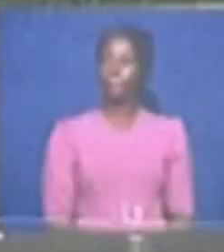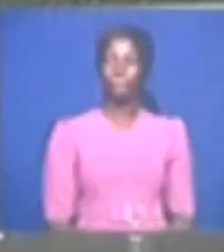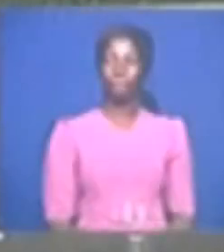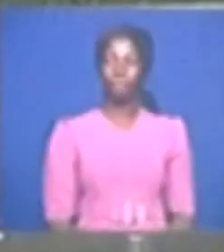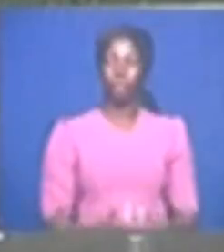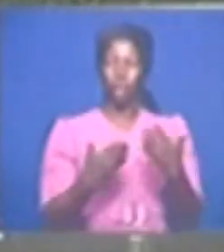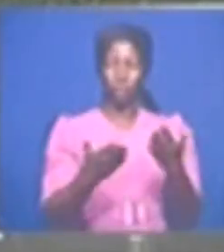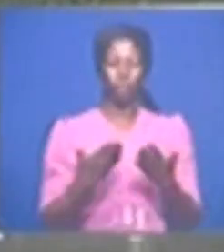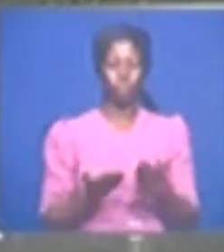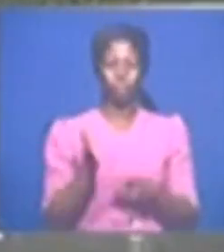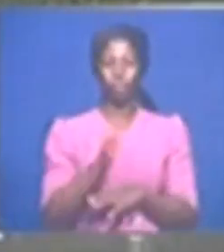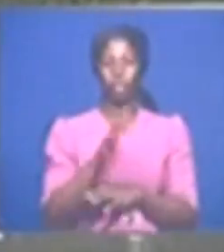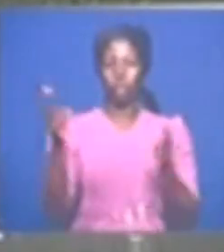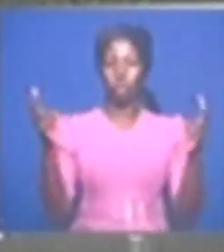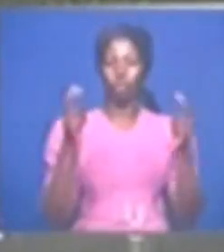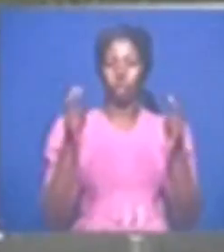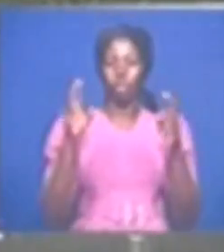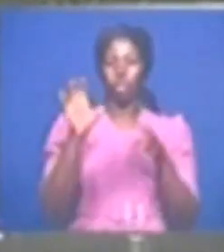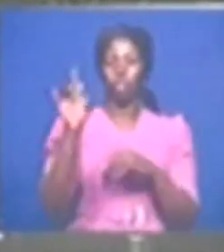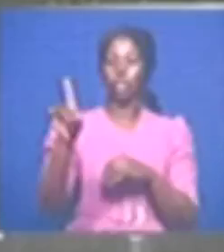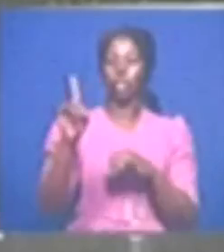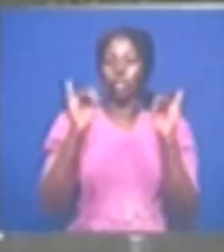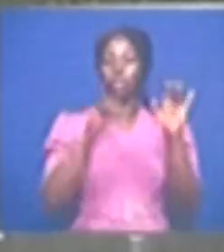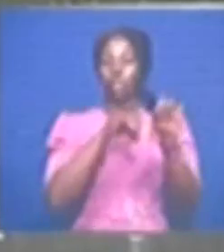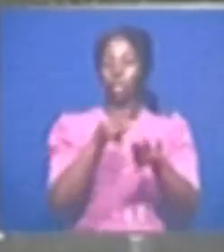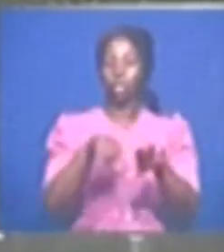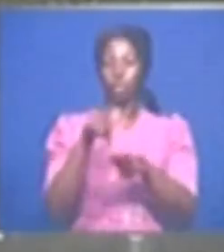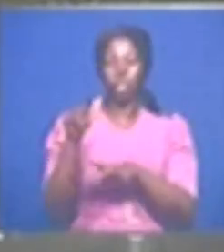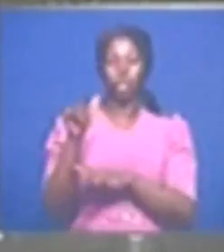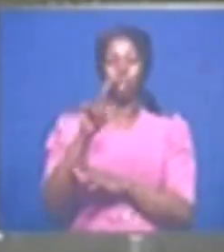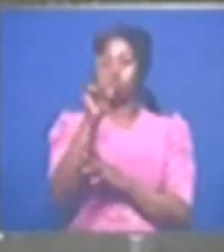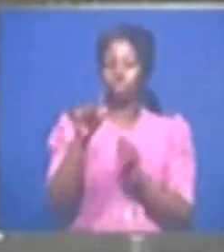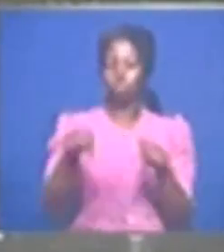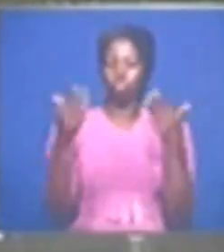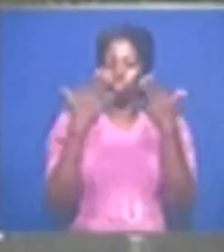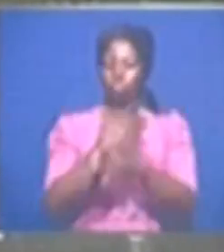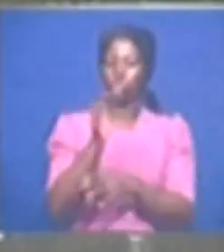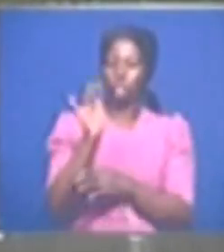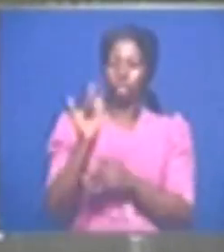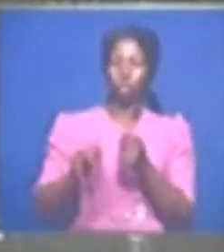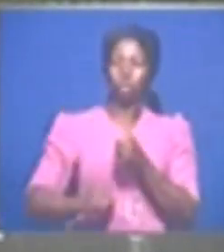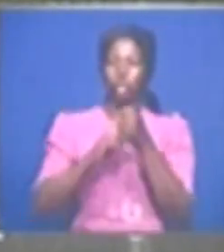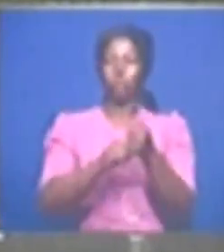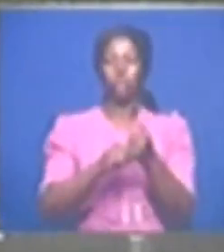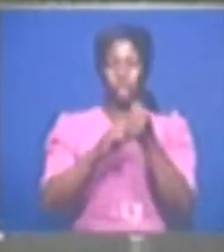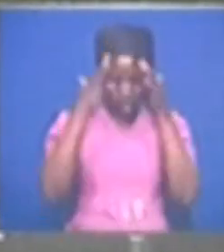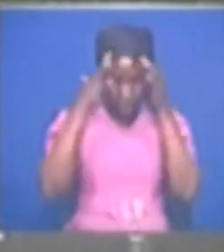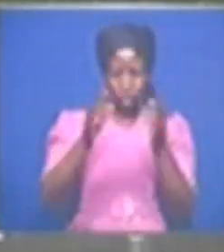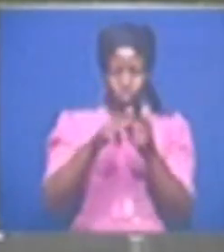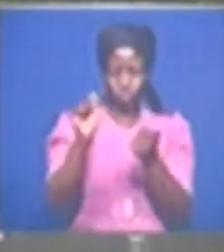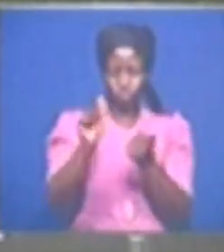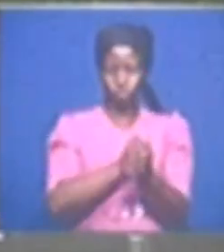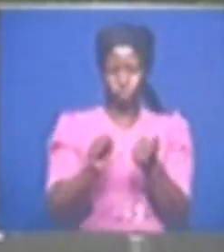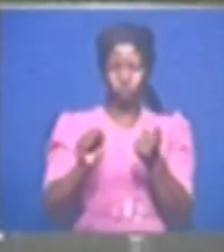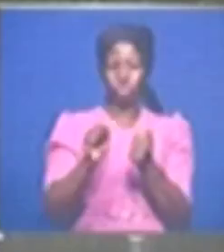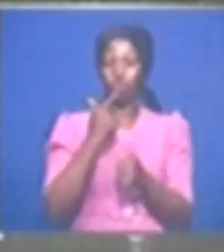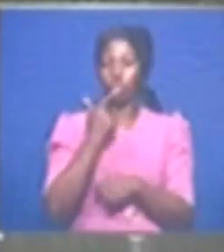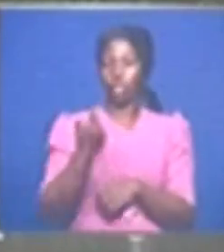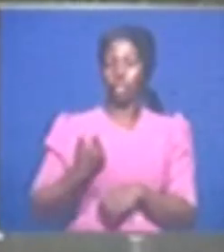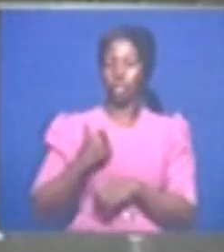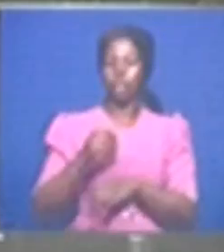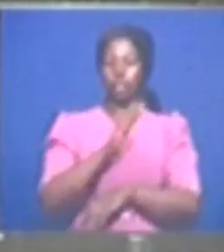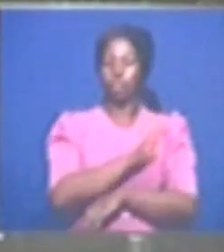Welcome back. You're watching Channel 1 NewsHour. Our opinion poll question tonight, we're asking you, do you support the move to disband the Moi Girls Board of Management? 22162